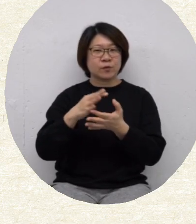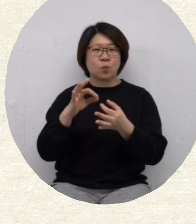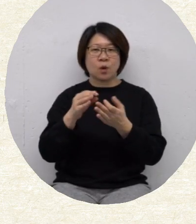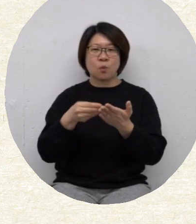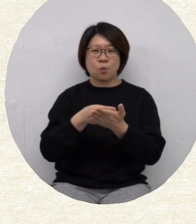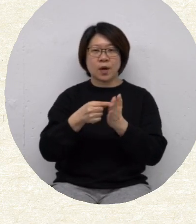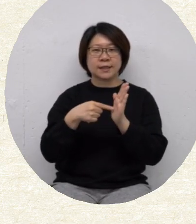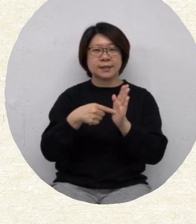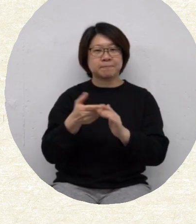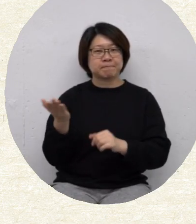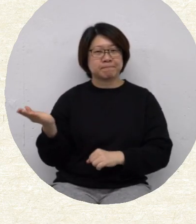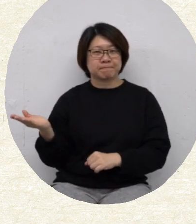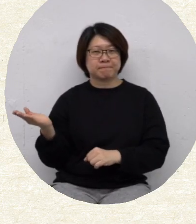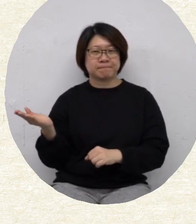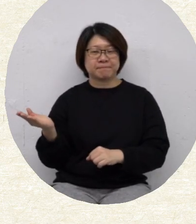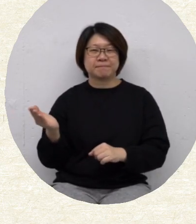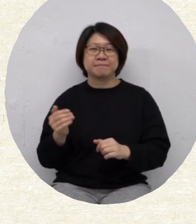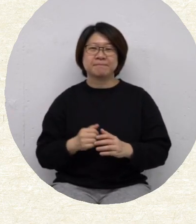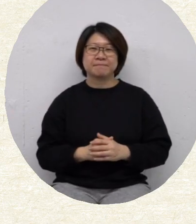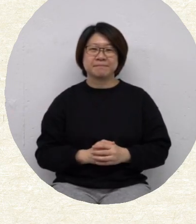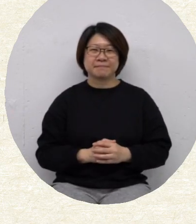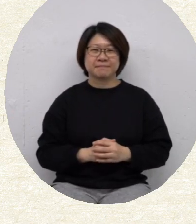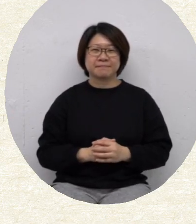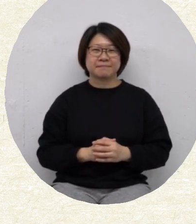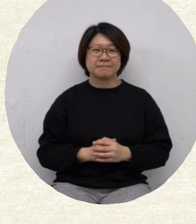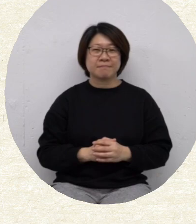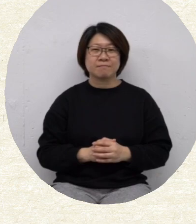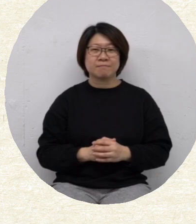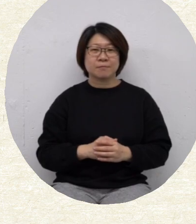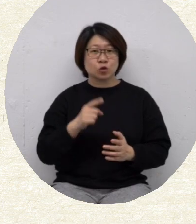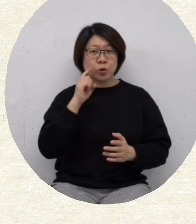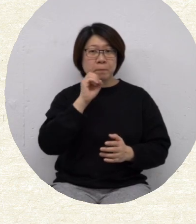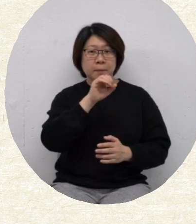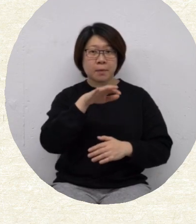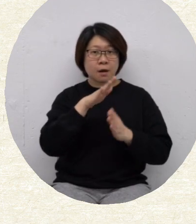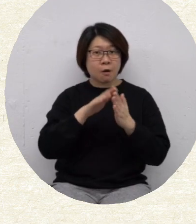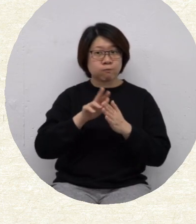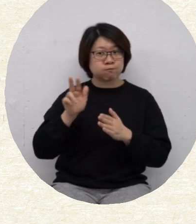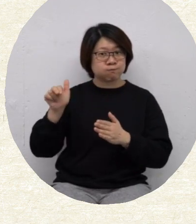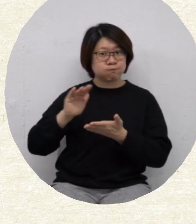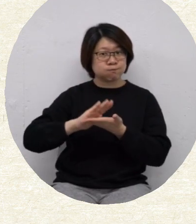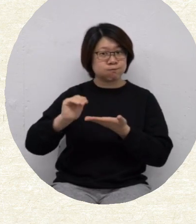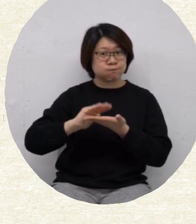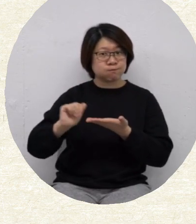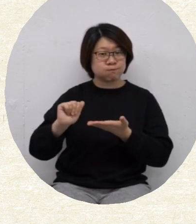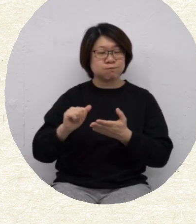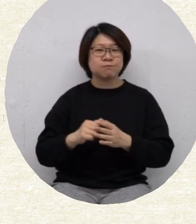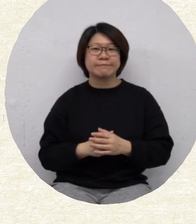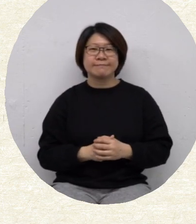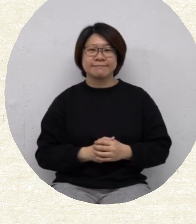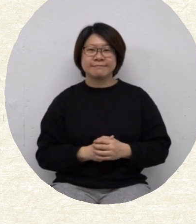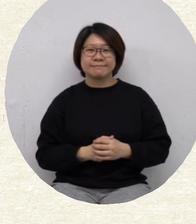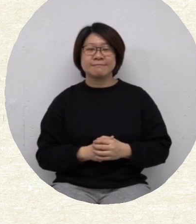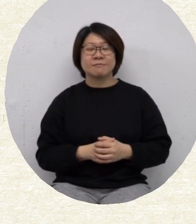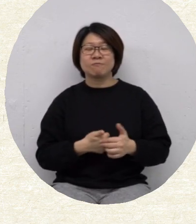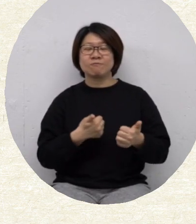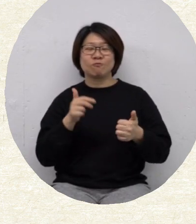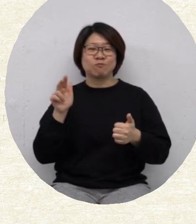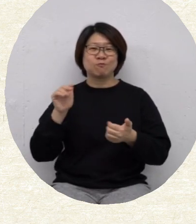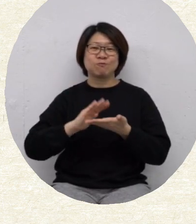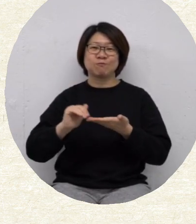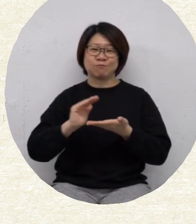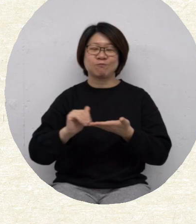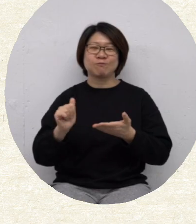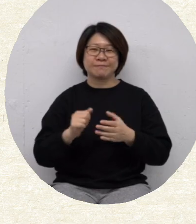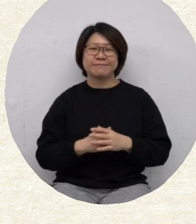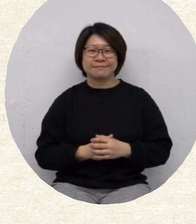My name is Yoonmi Nam, and I teach in the Department of Visual Art at the University of Kansas in the United States. As